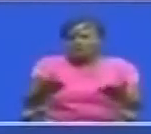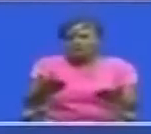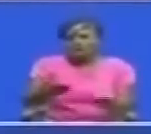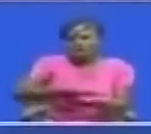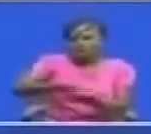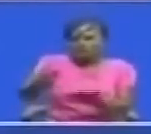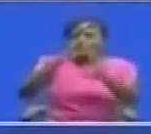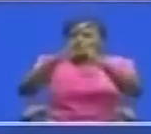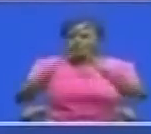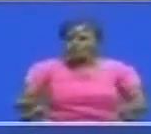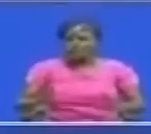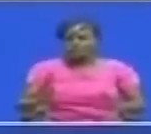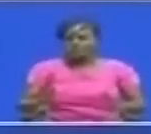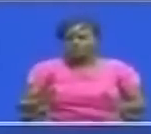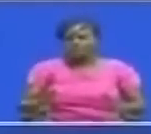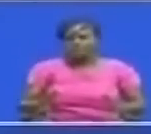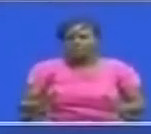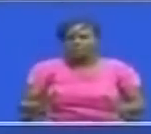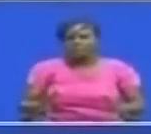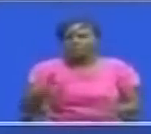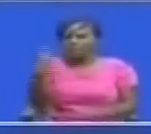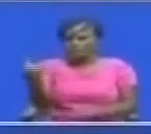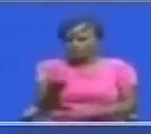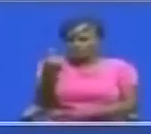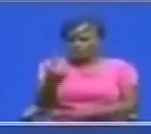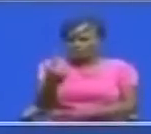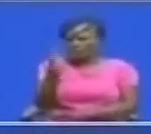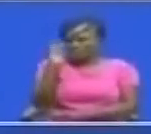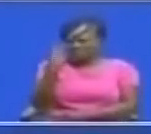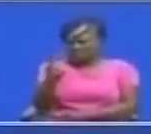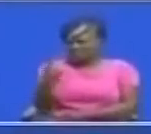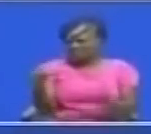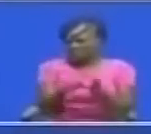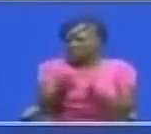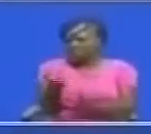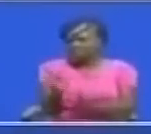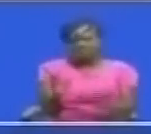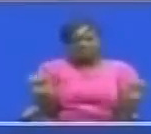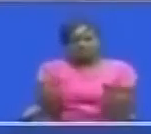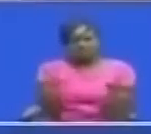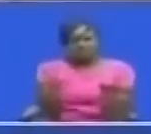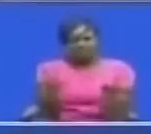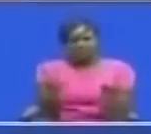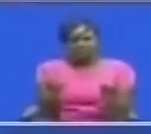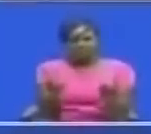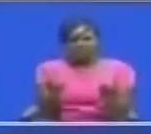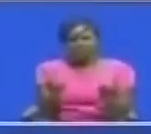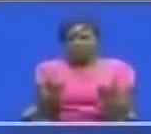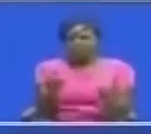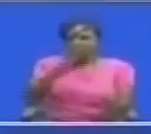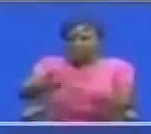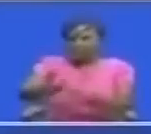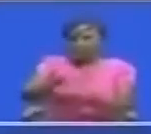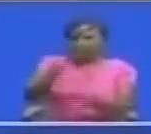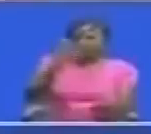or are they planning to rent it out? She was not the only one who noticed that something fishy was going on within her neighborhood. To get more answers,